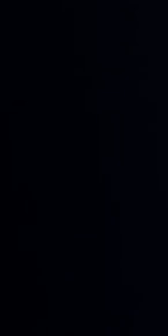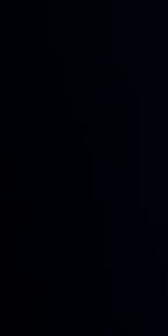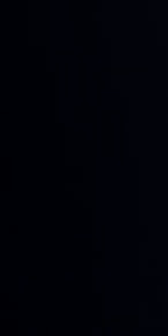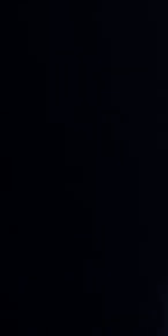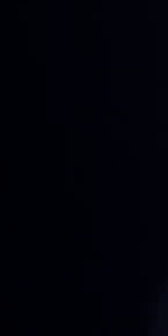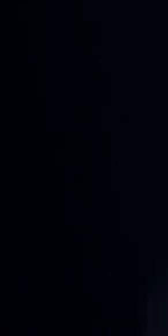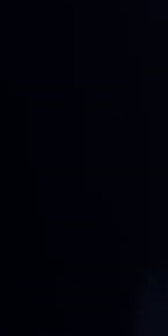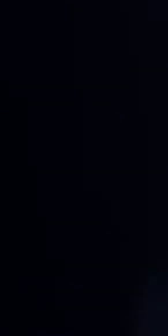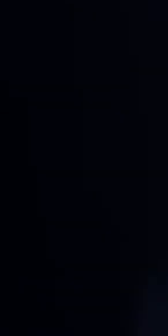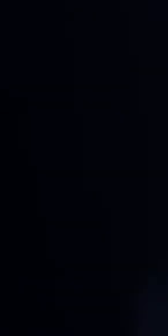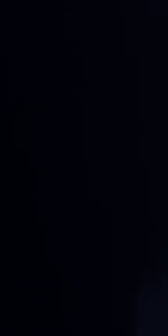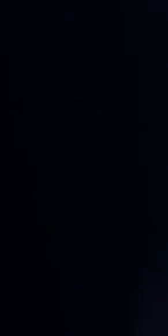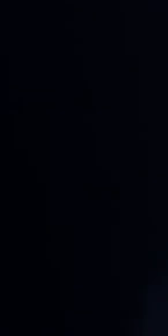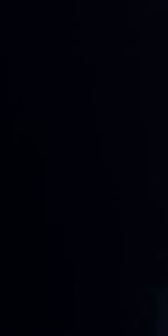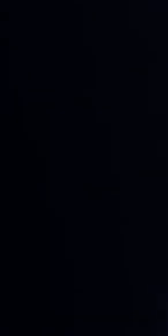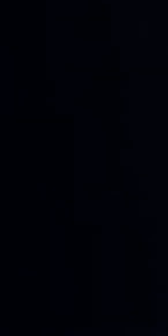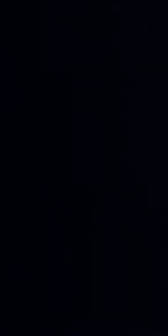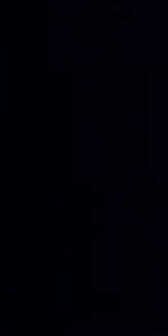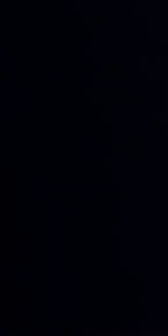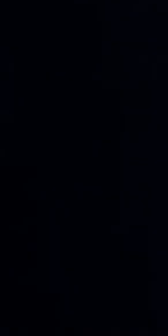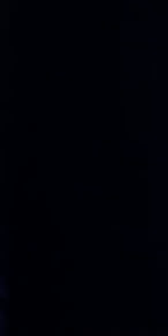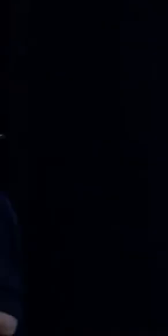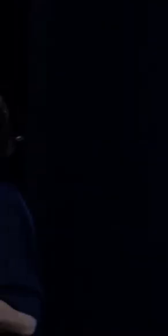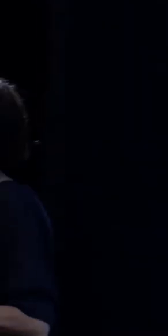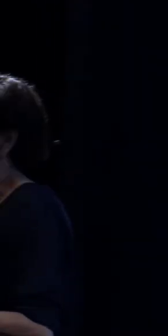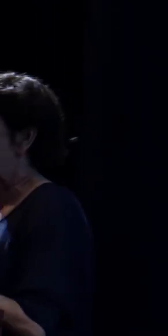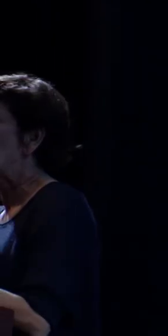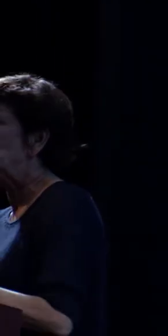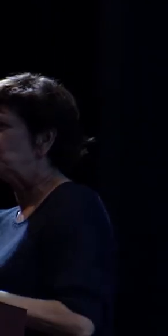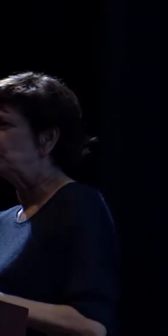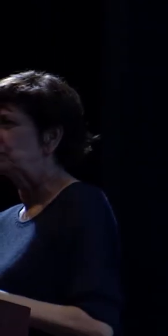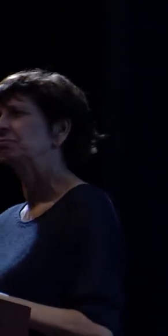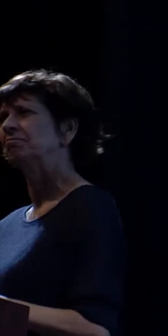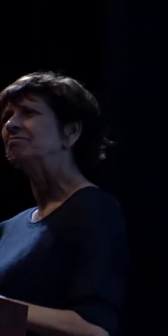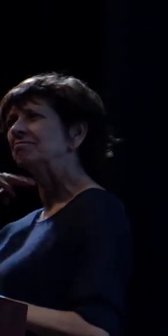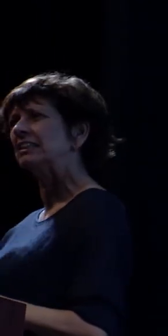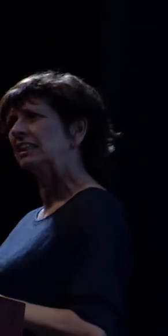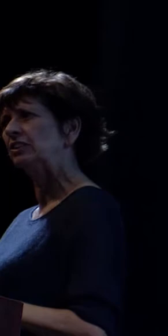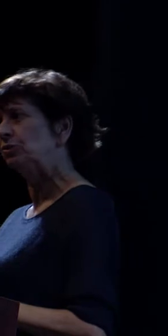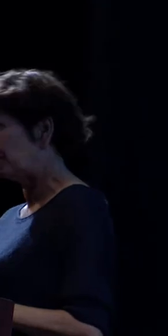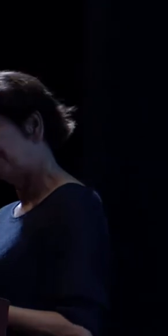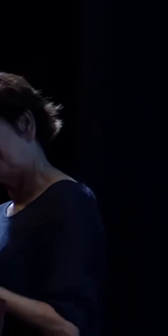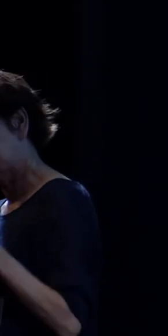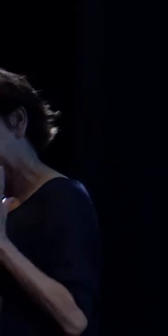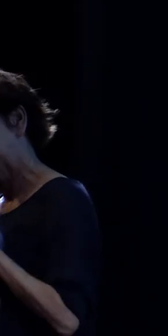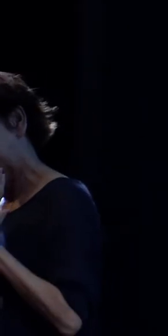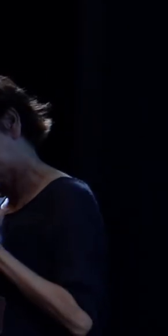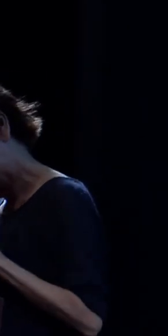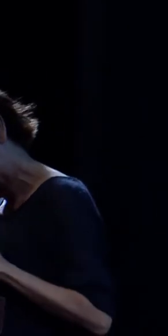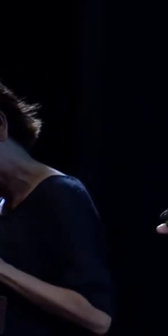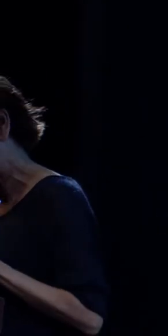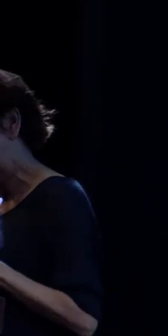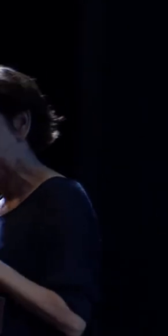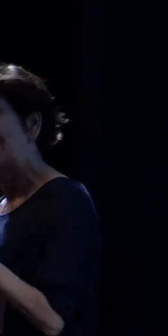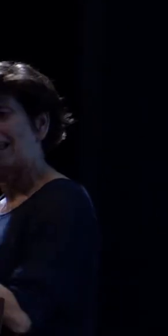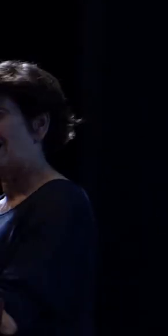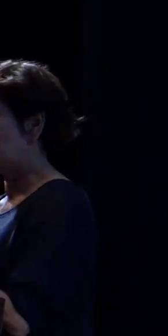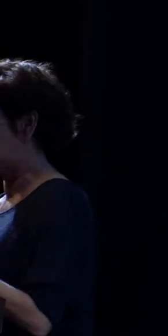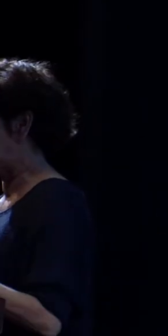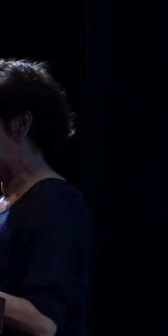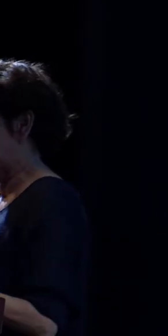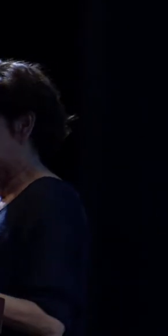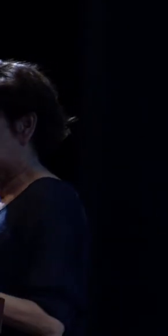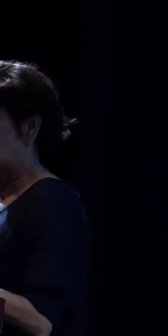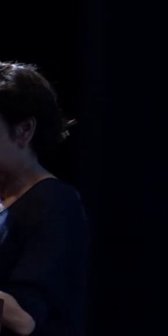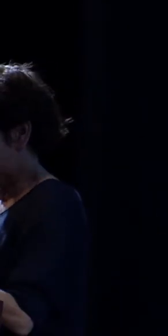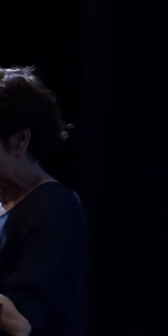the history of these techniques. Because you'll find that they're really, really old. That almost everything that we do, even